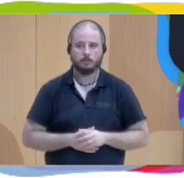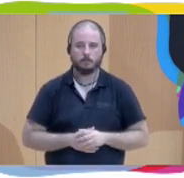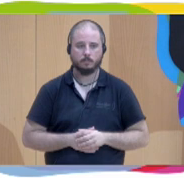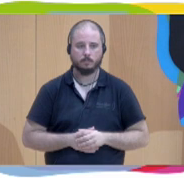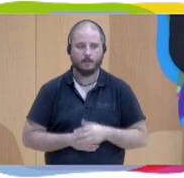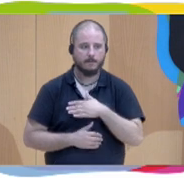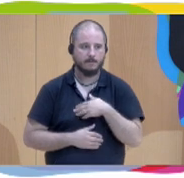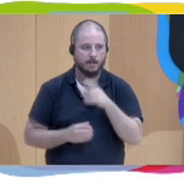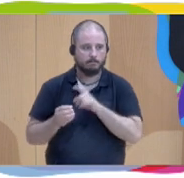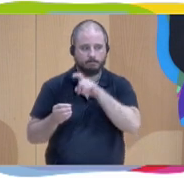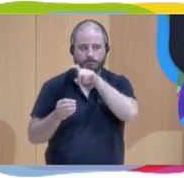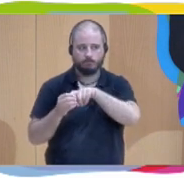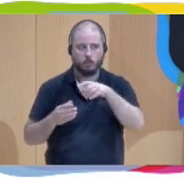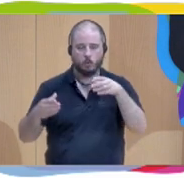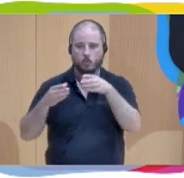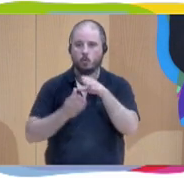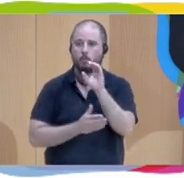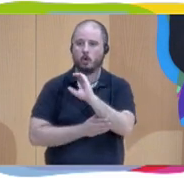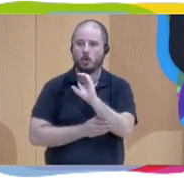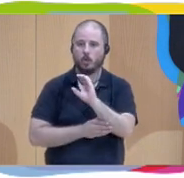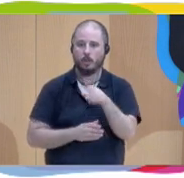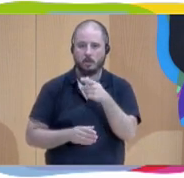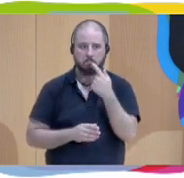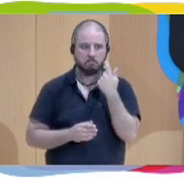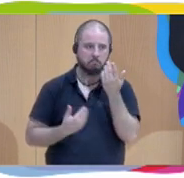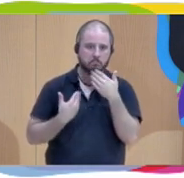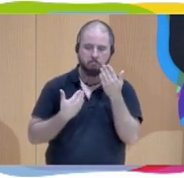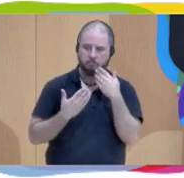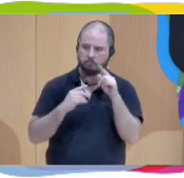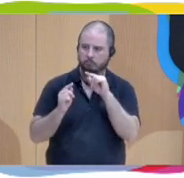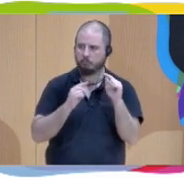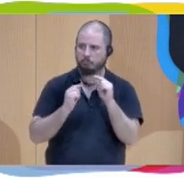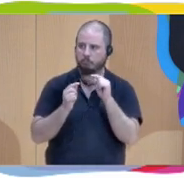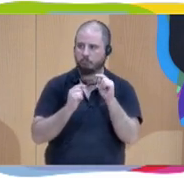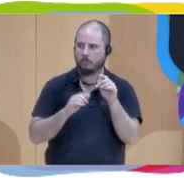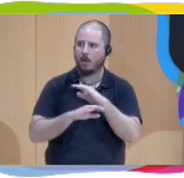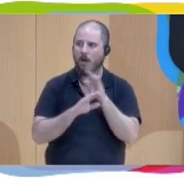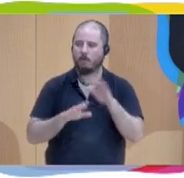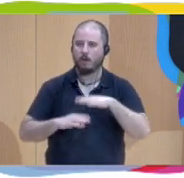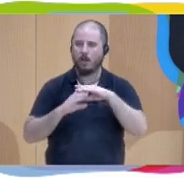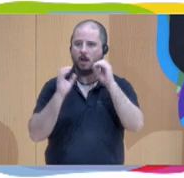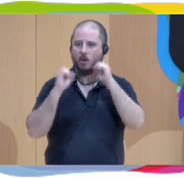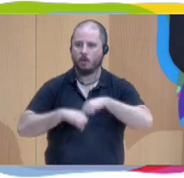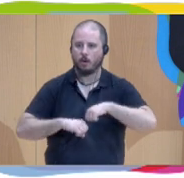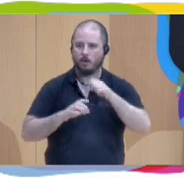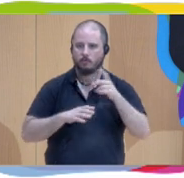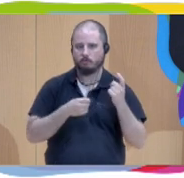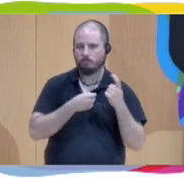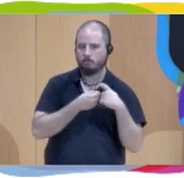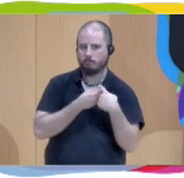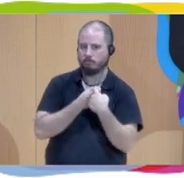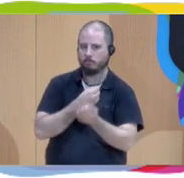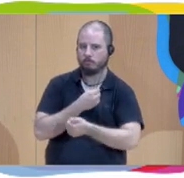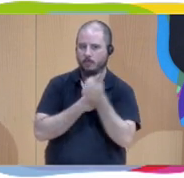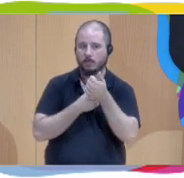then it was discussed and decided that let's take more people. And 48 participants were